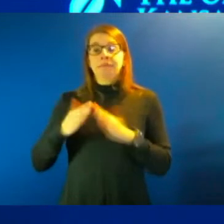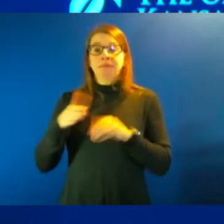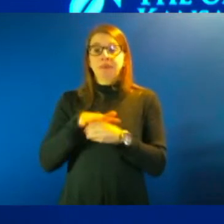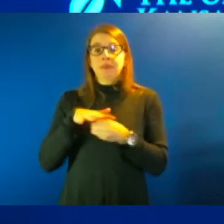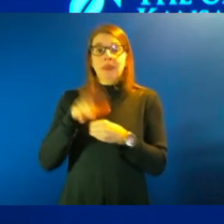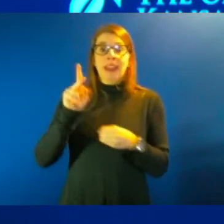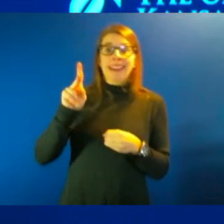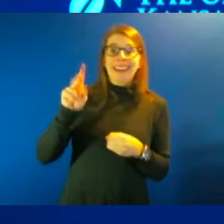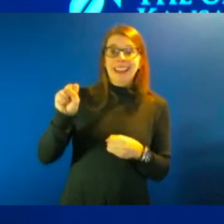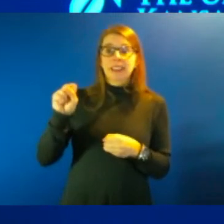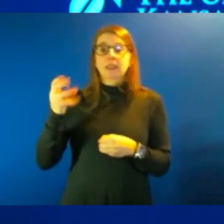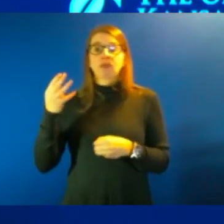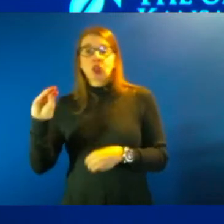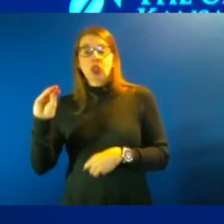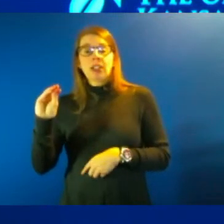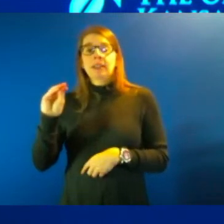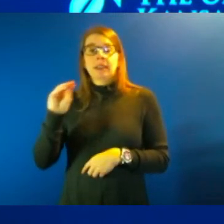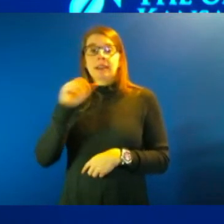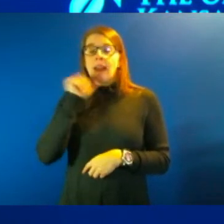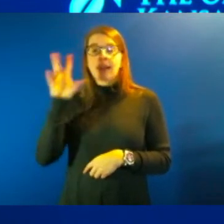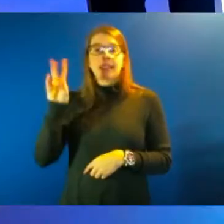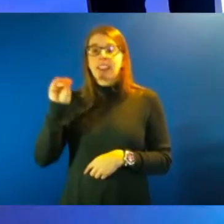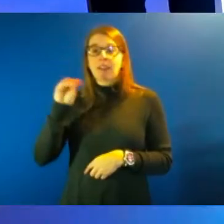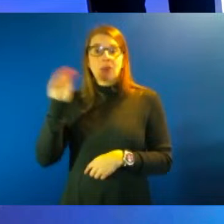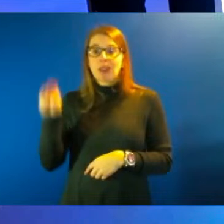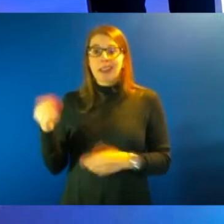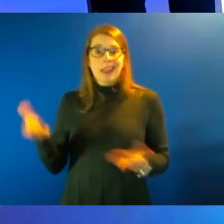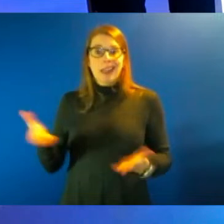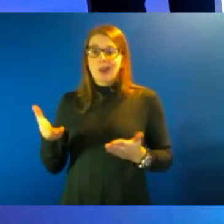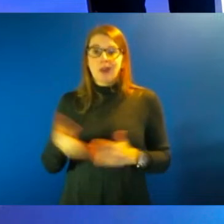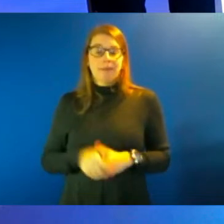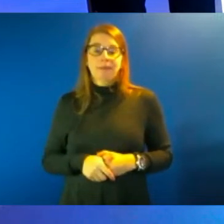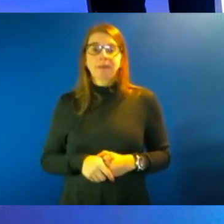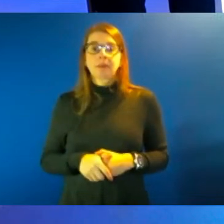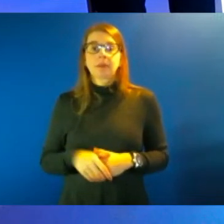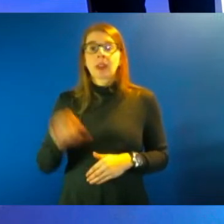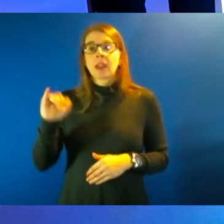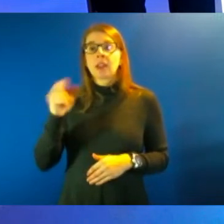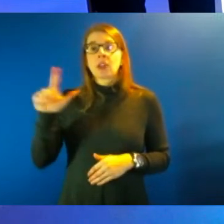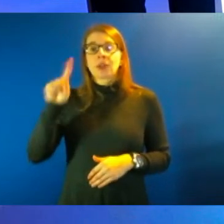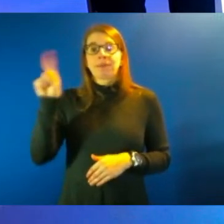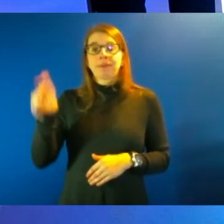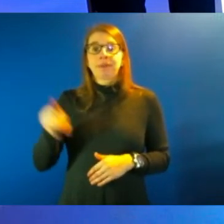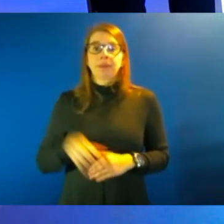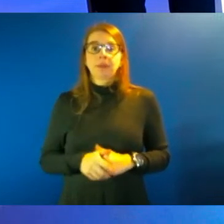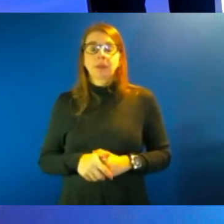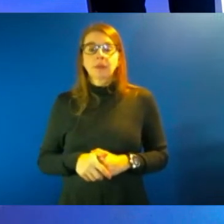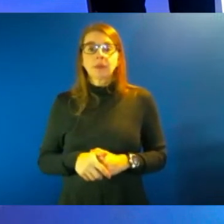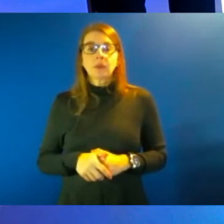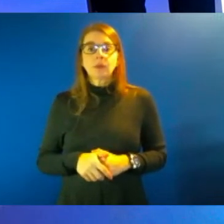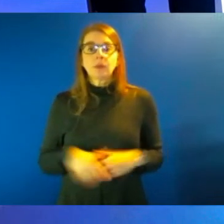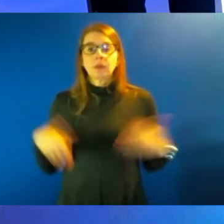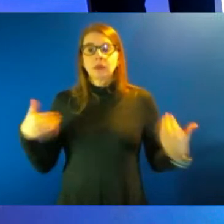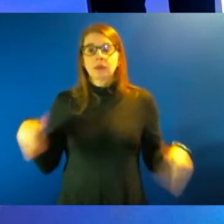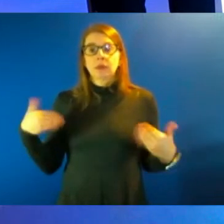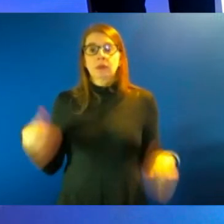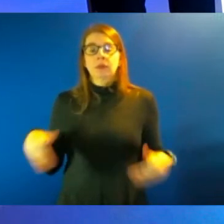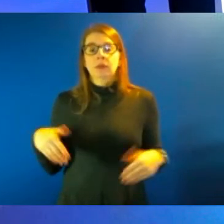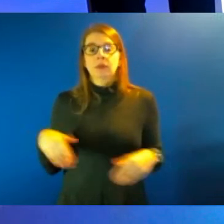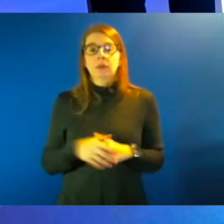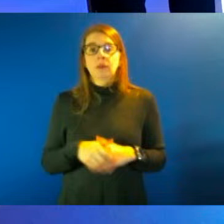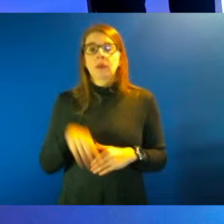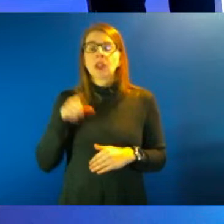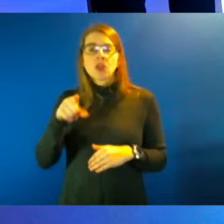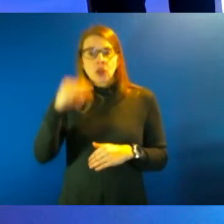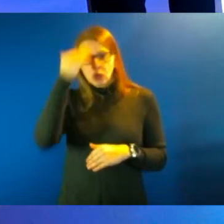70% or anywhere near that. Okay, Jill has a question. And gosh, if only we knew. She says, do you know,